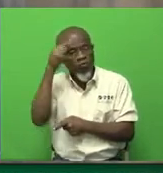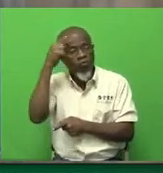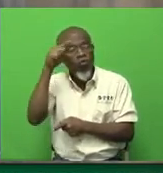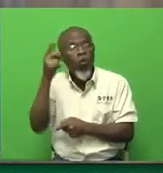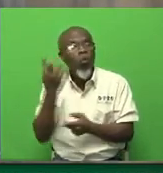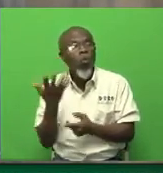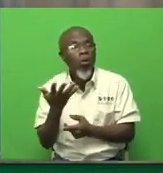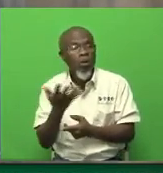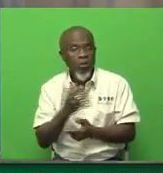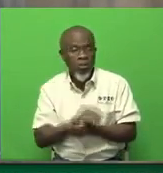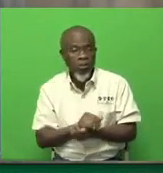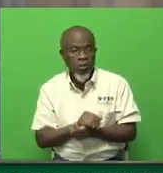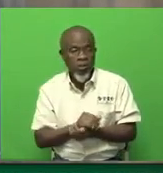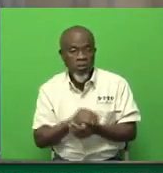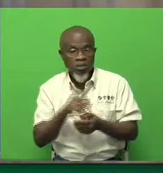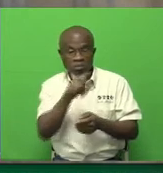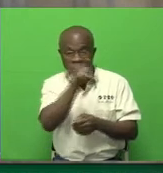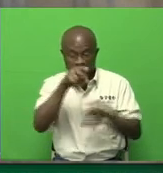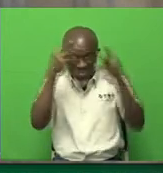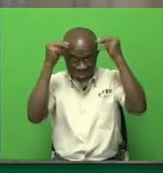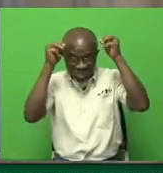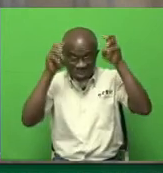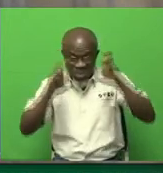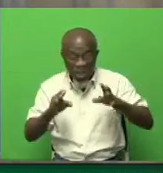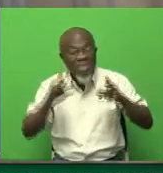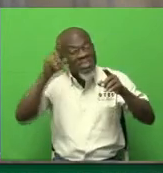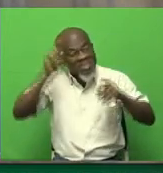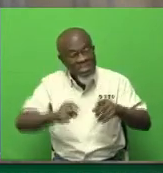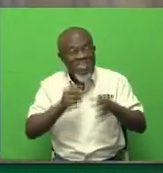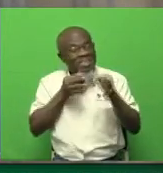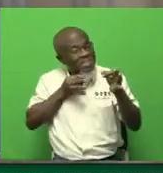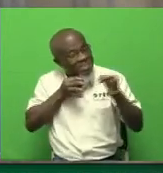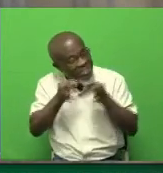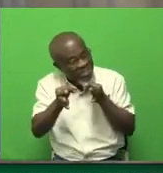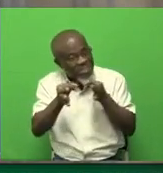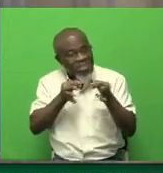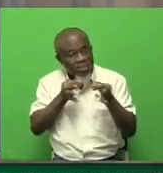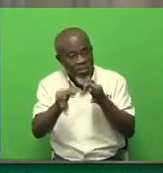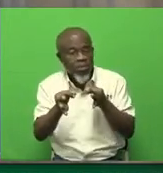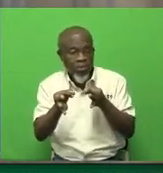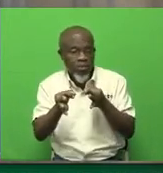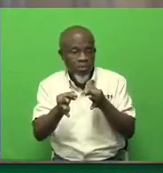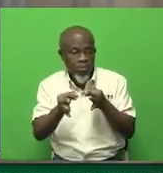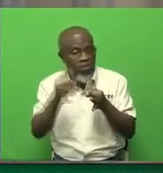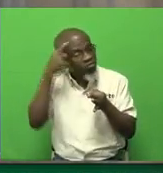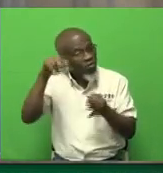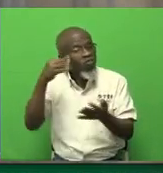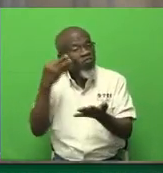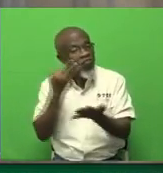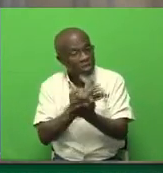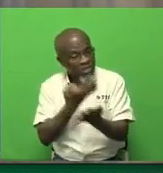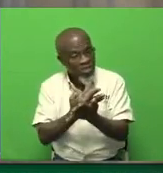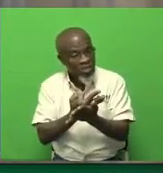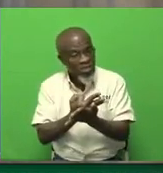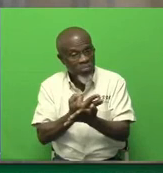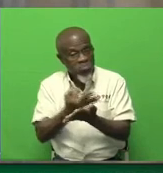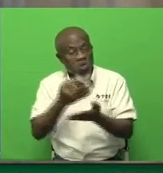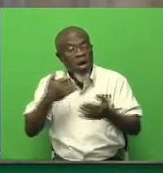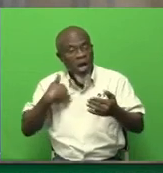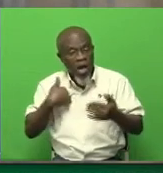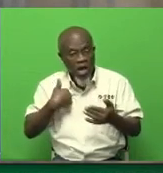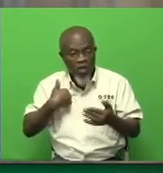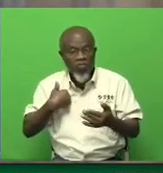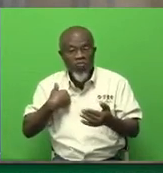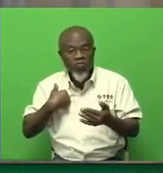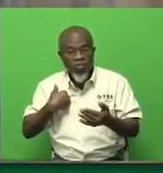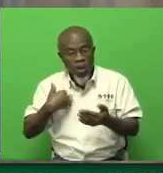then it's always an explanation because we're financing financing you either have boring or you